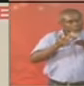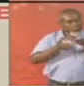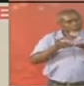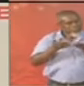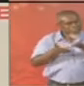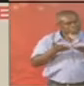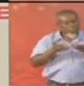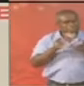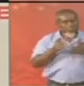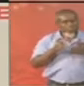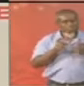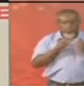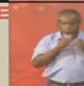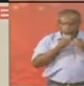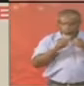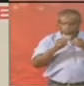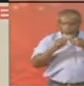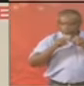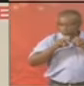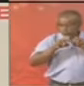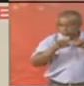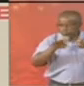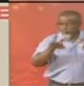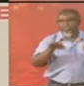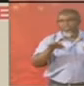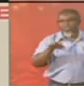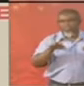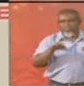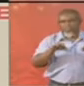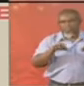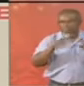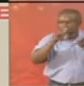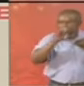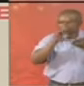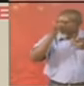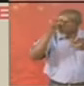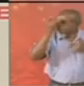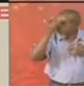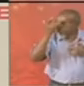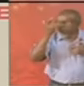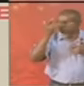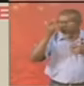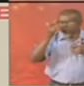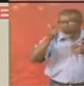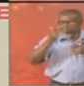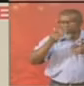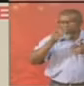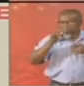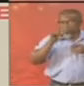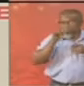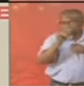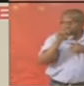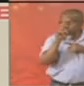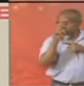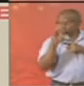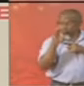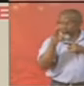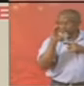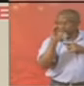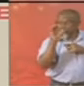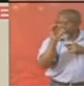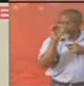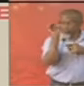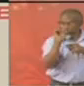less ill, and that gap, so to speak, between 100% sterilizing immunity and what